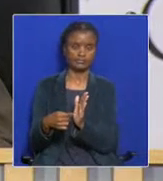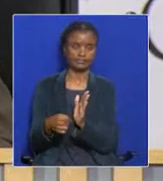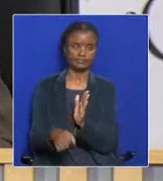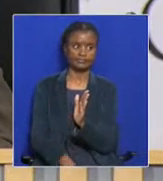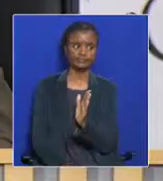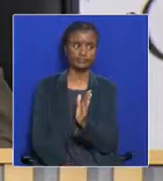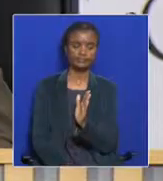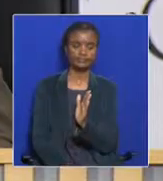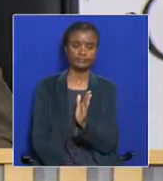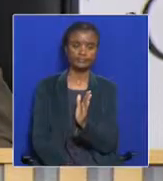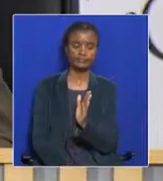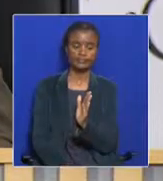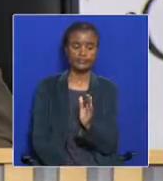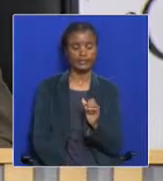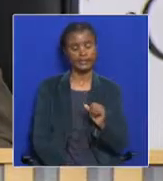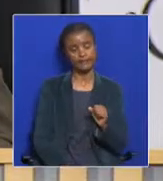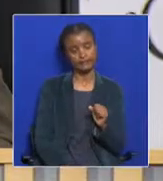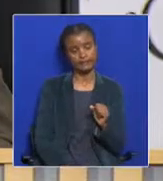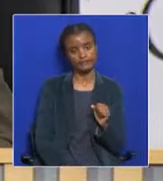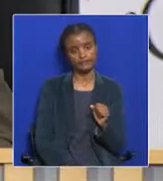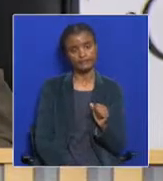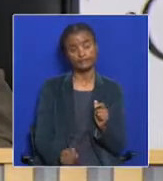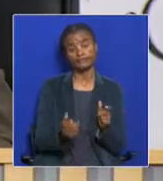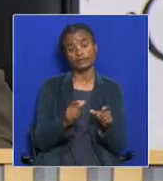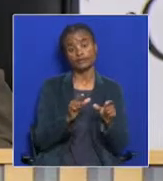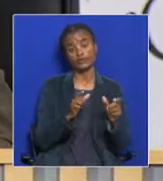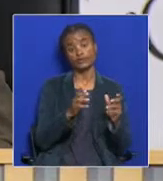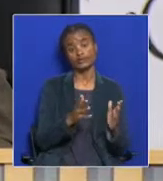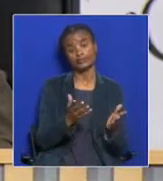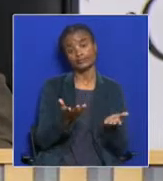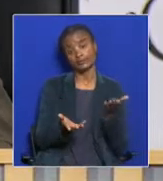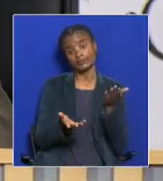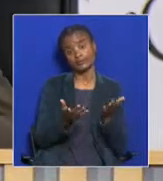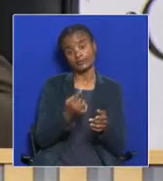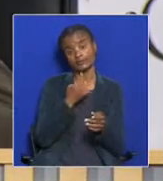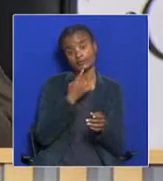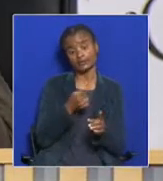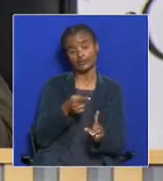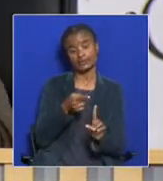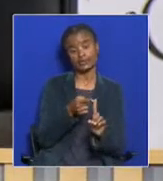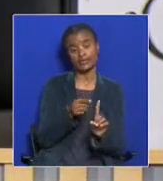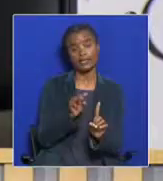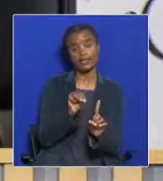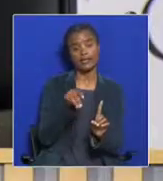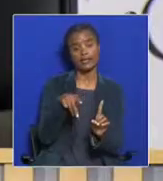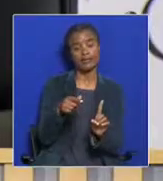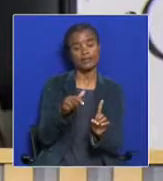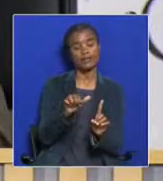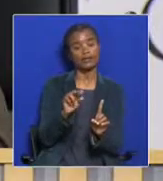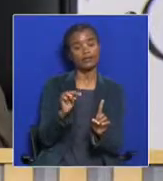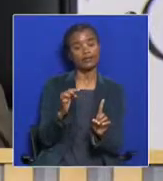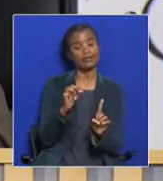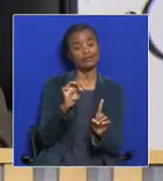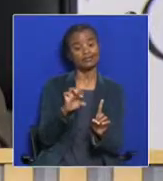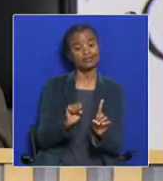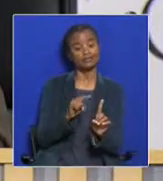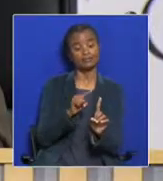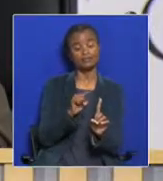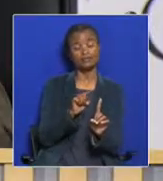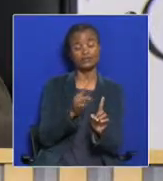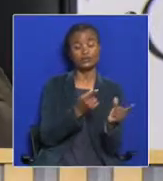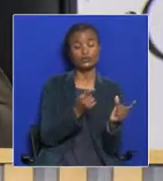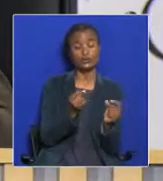Commissioner, maybe I can say that Warrant Officer Mpangase was not as thorough as he should have been. I would do things like that. I diarize it.